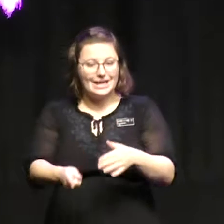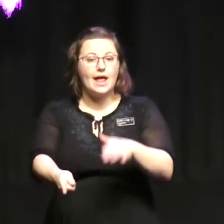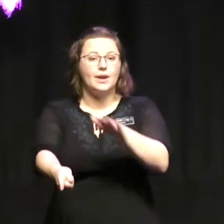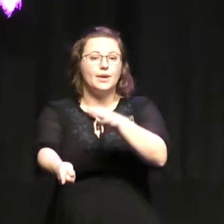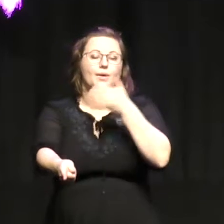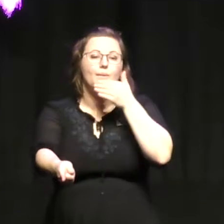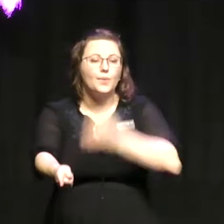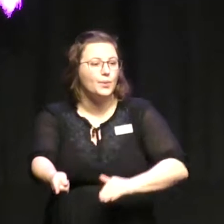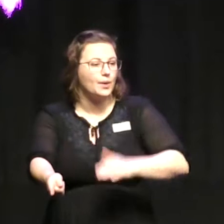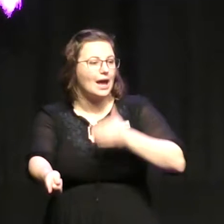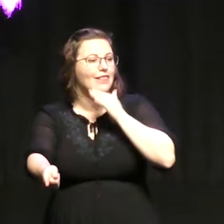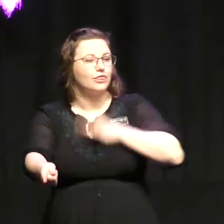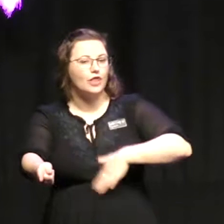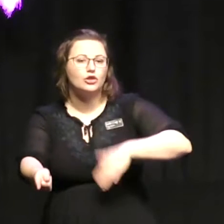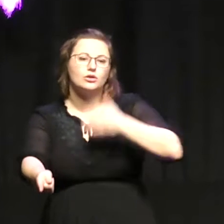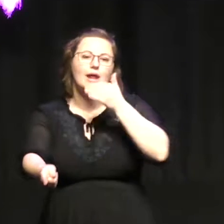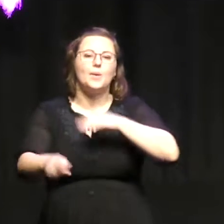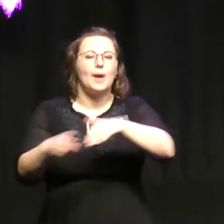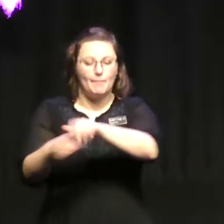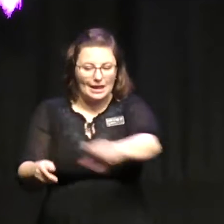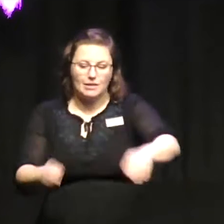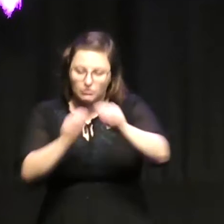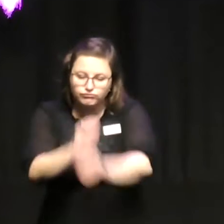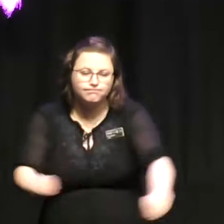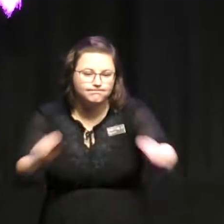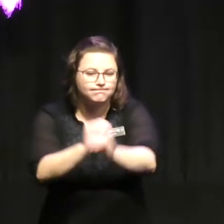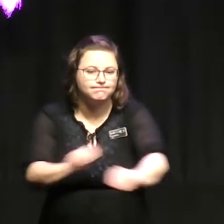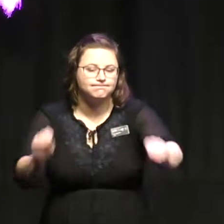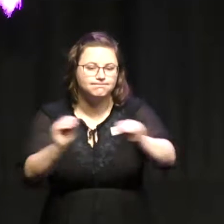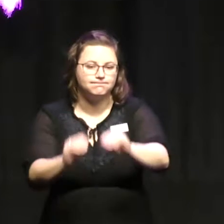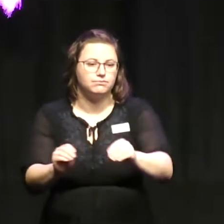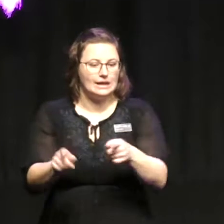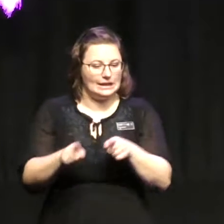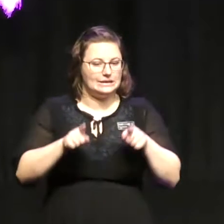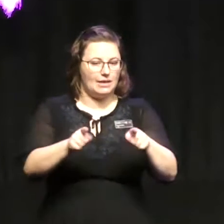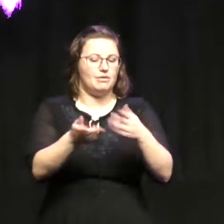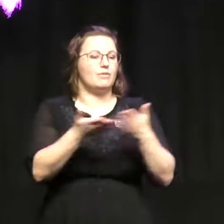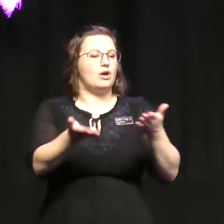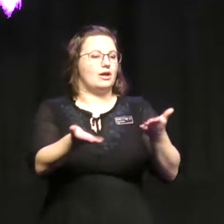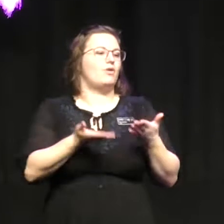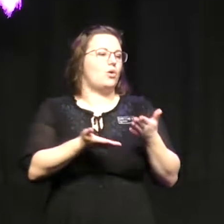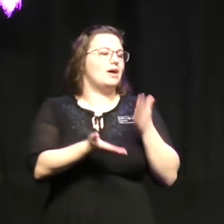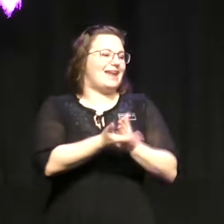daughters and the young members along with right to education.